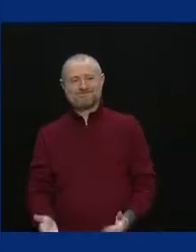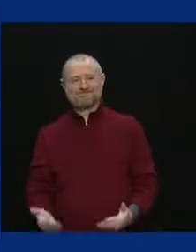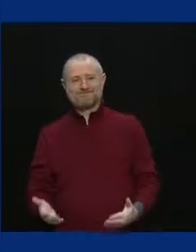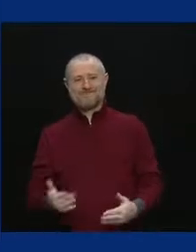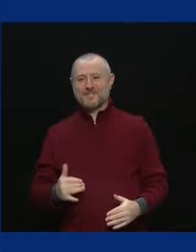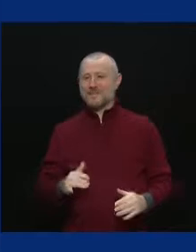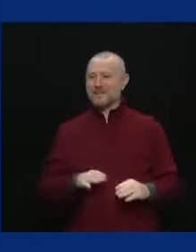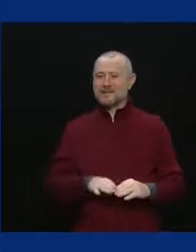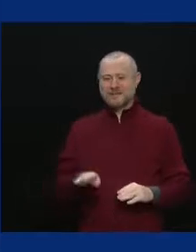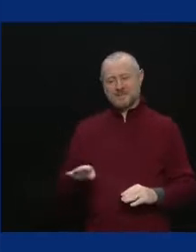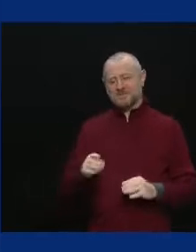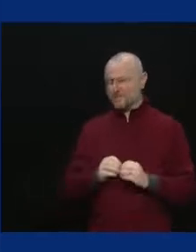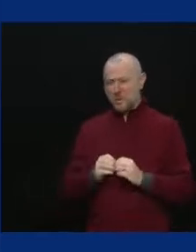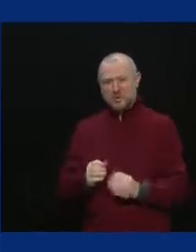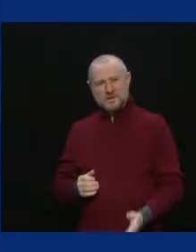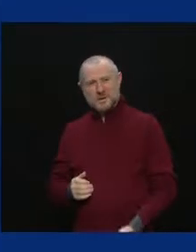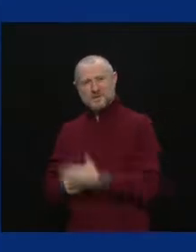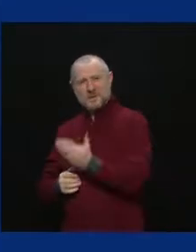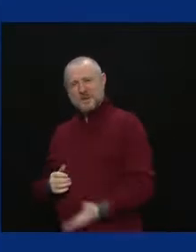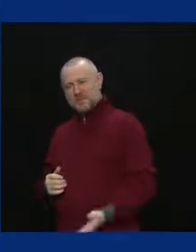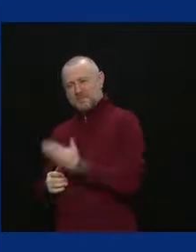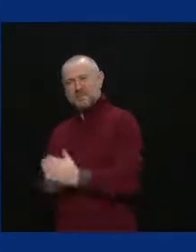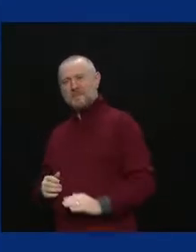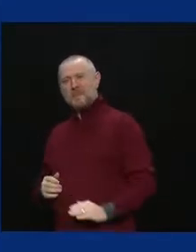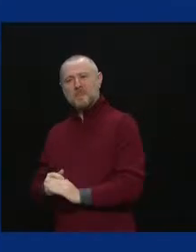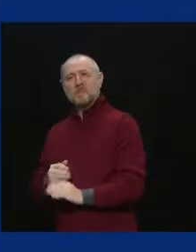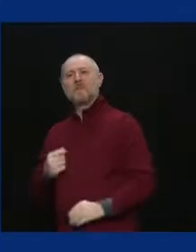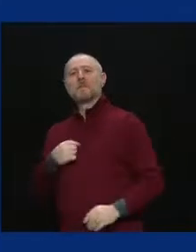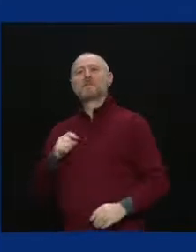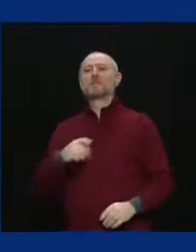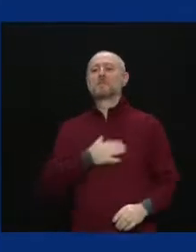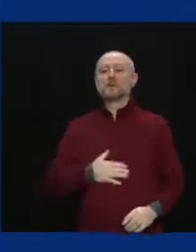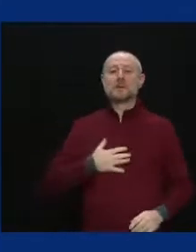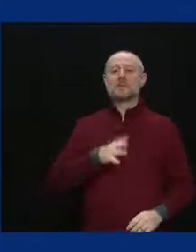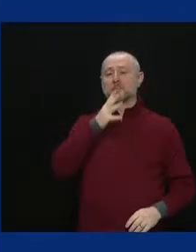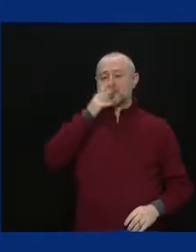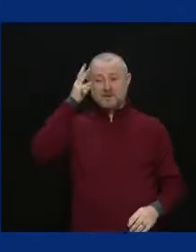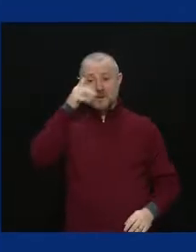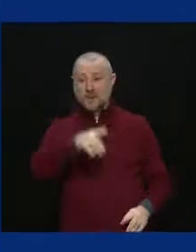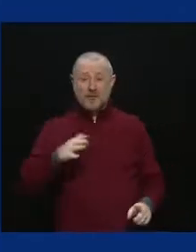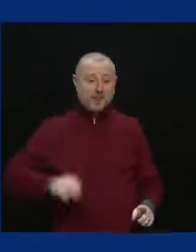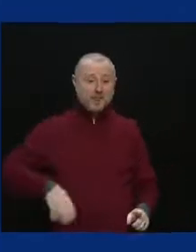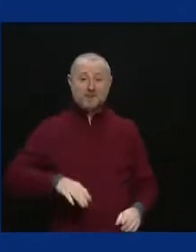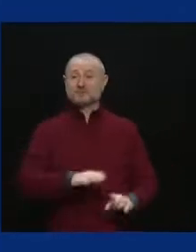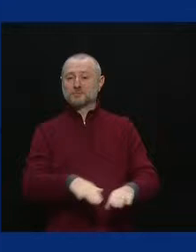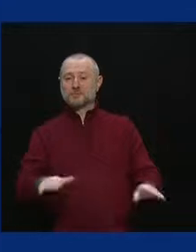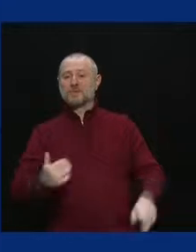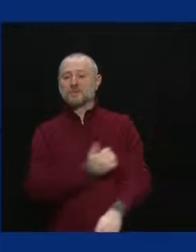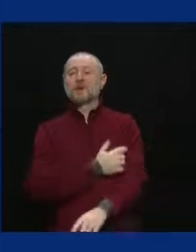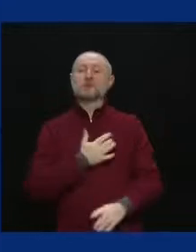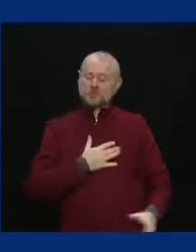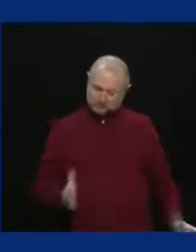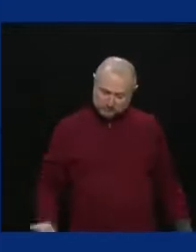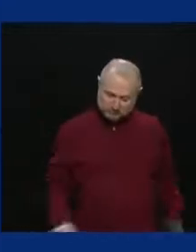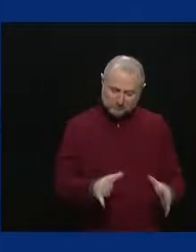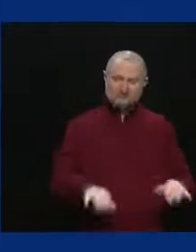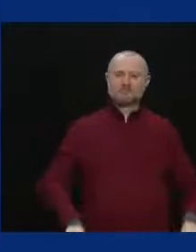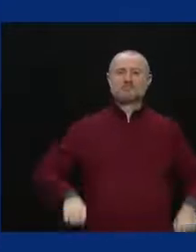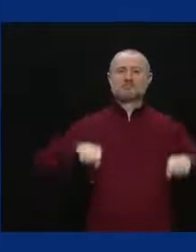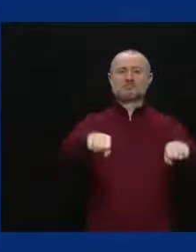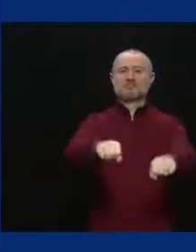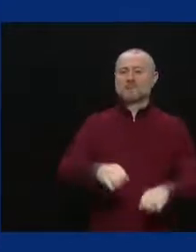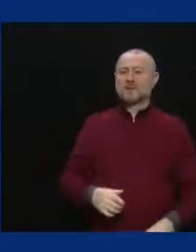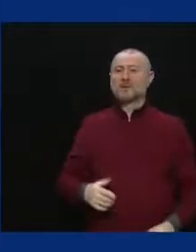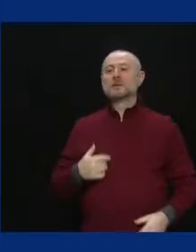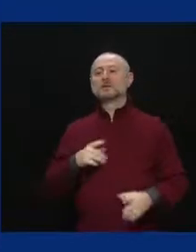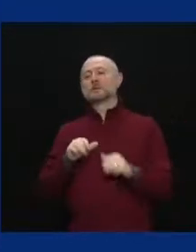those much, much higher. So please, parents, if you've not done this, there's still plenty of time, and we're continuing to focus on our Vax